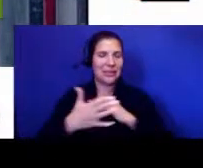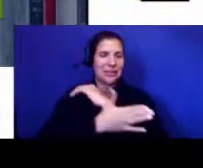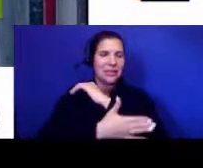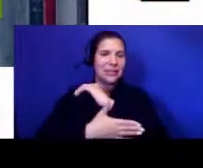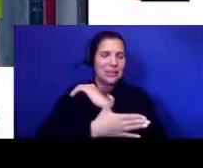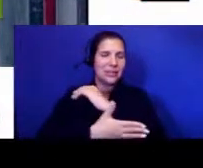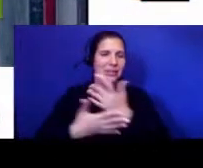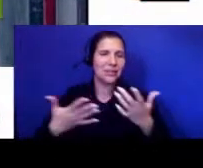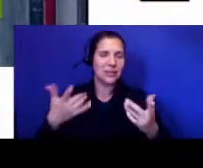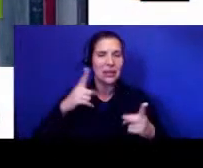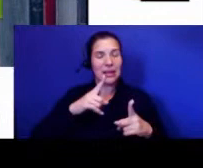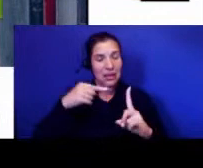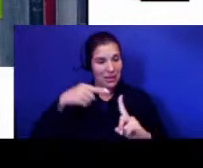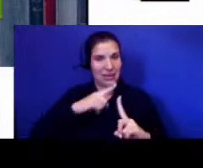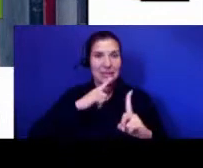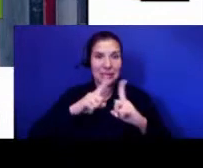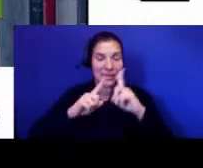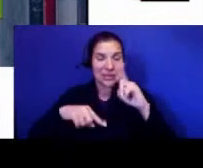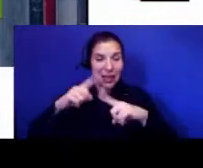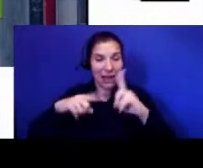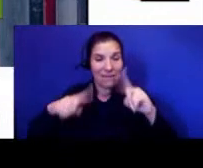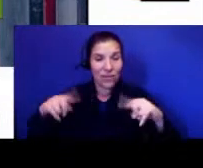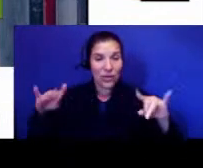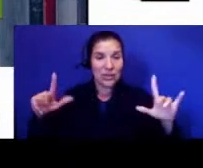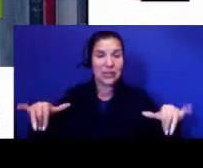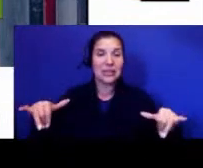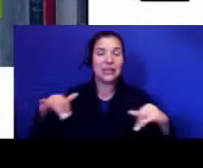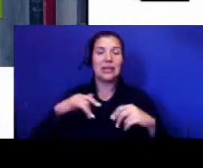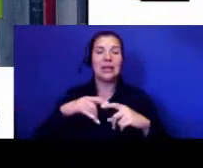is diversity. But we must